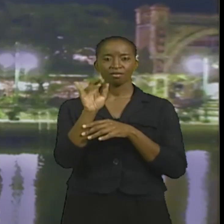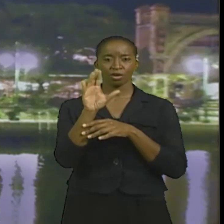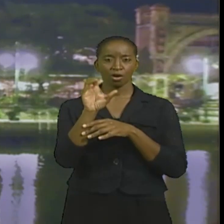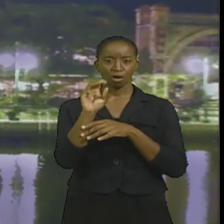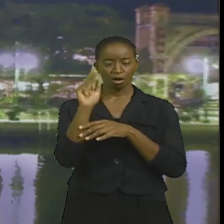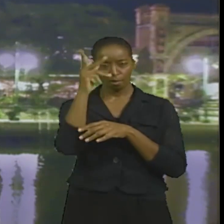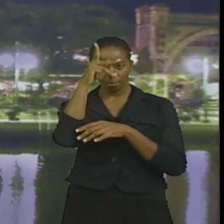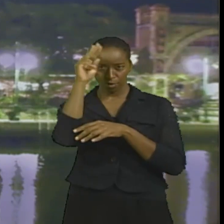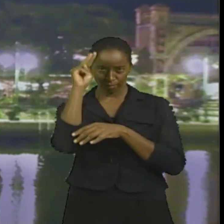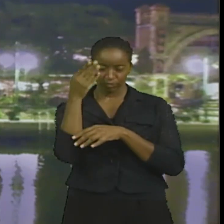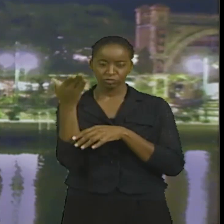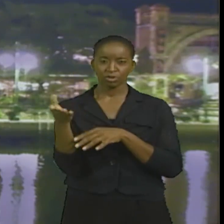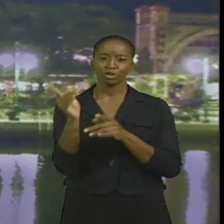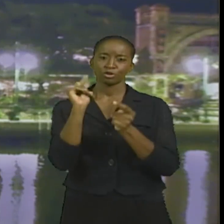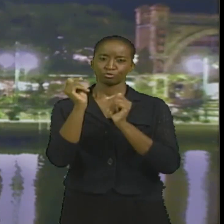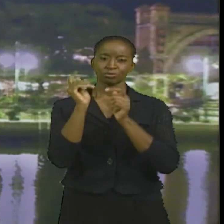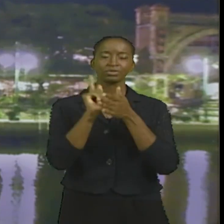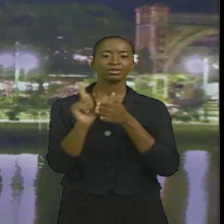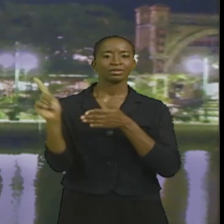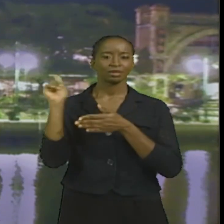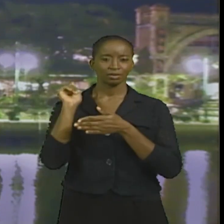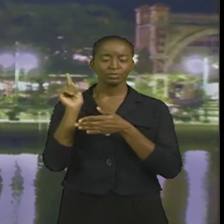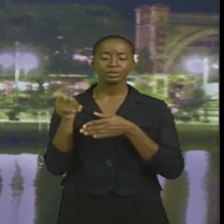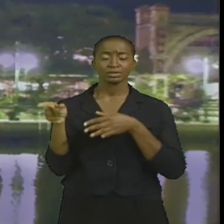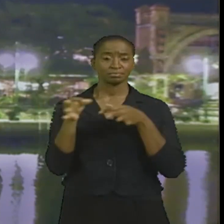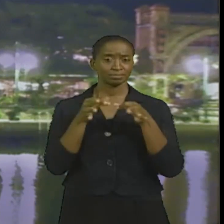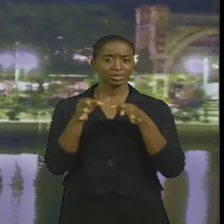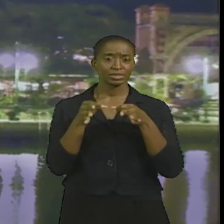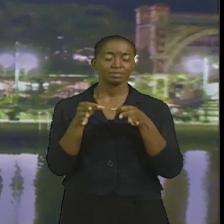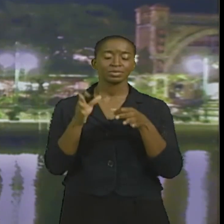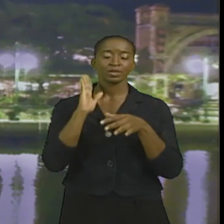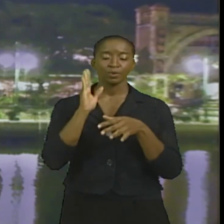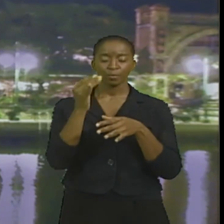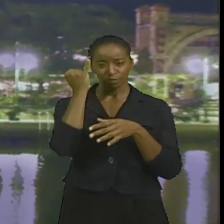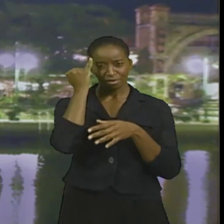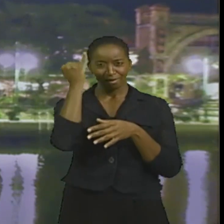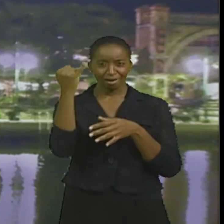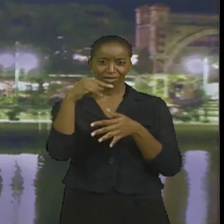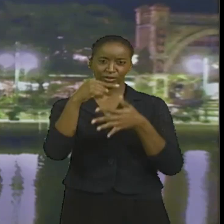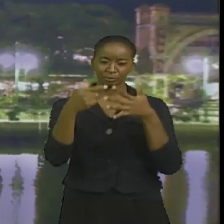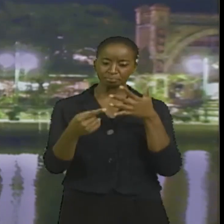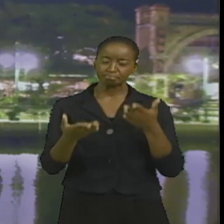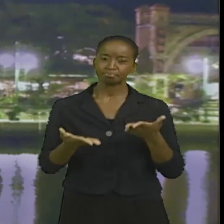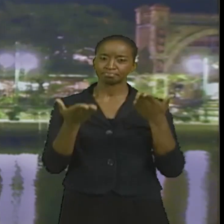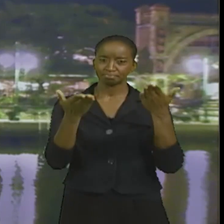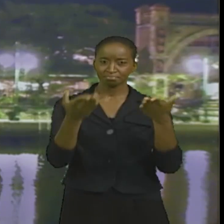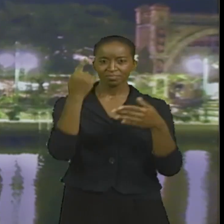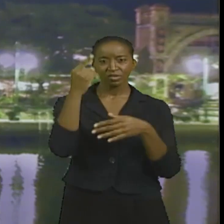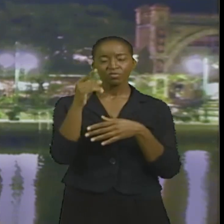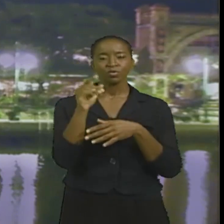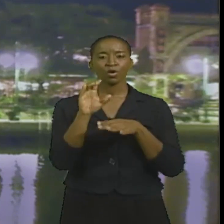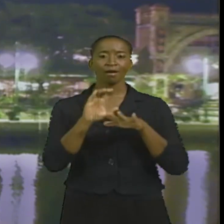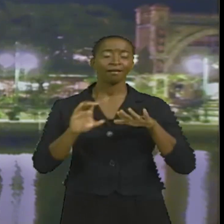week. He says a suite of new initiatives are being rolled out for the 18 million CARICOM citizens. Key among